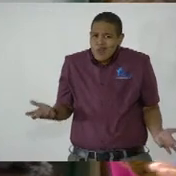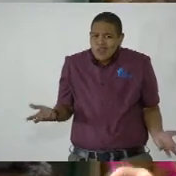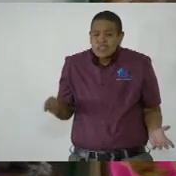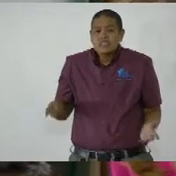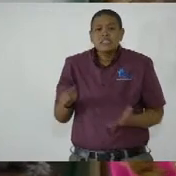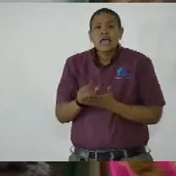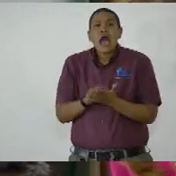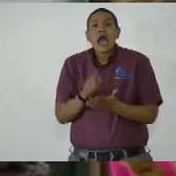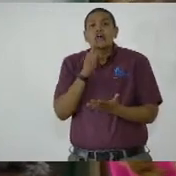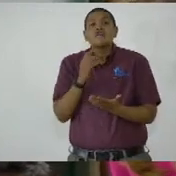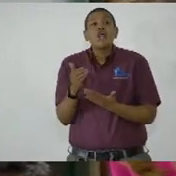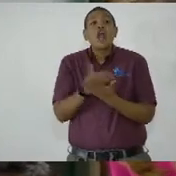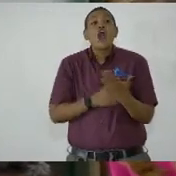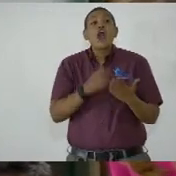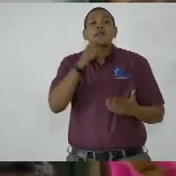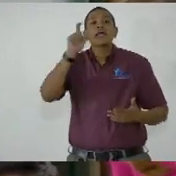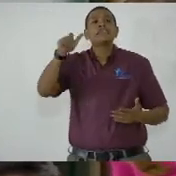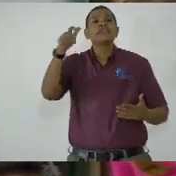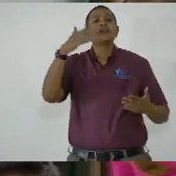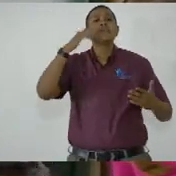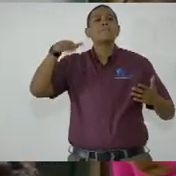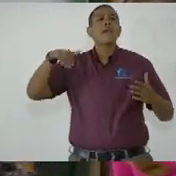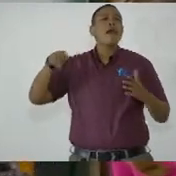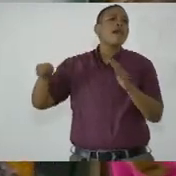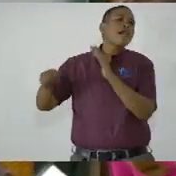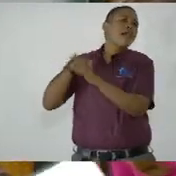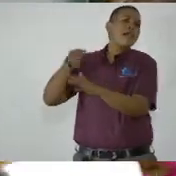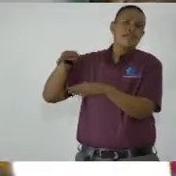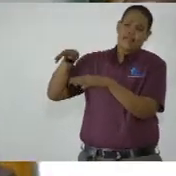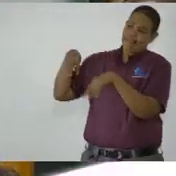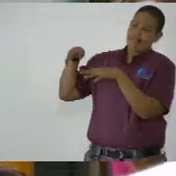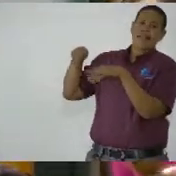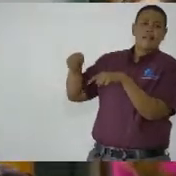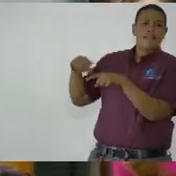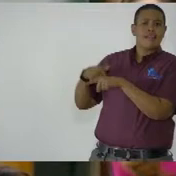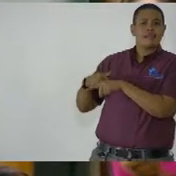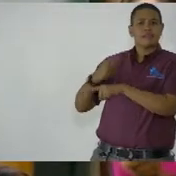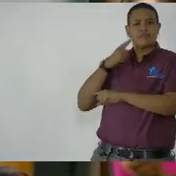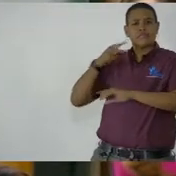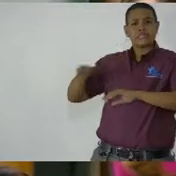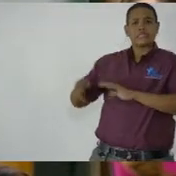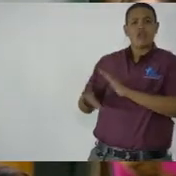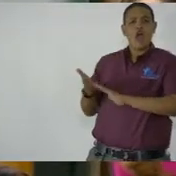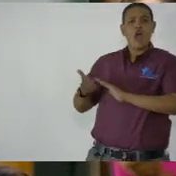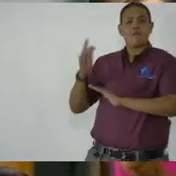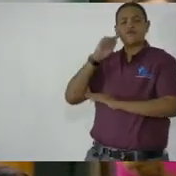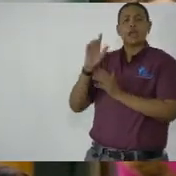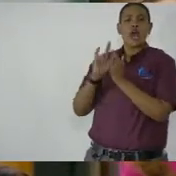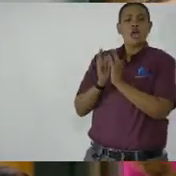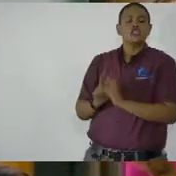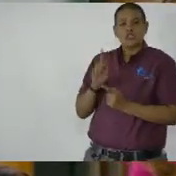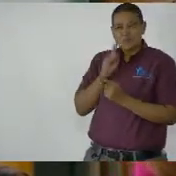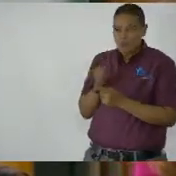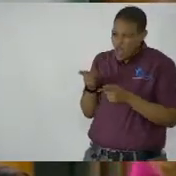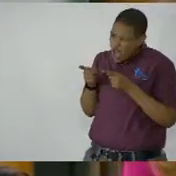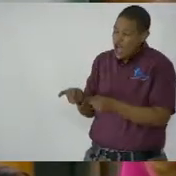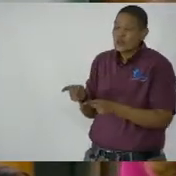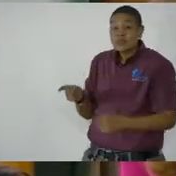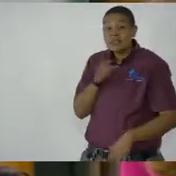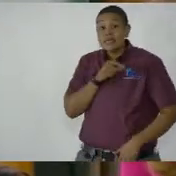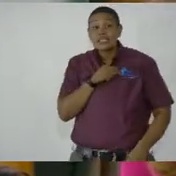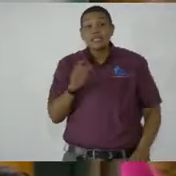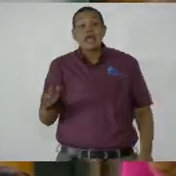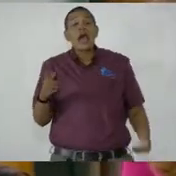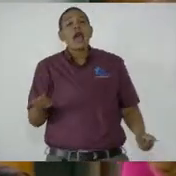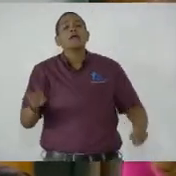an unnecessary bad image, as it is seen as operating just when an accused pleads guilty, which